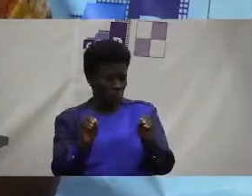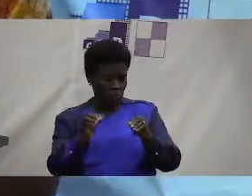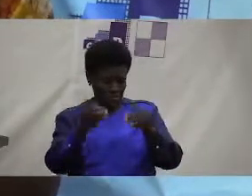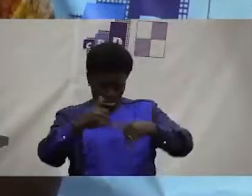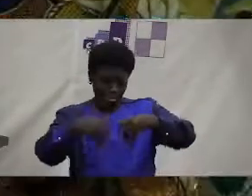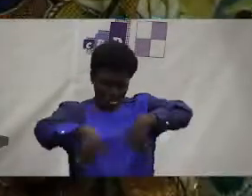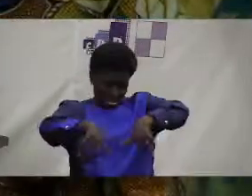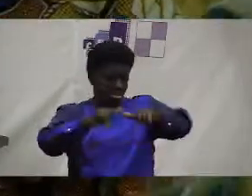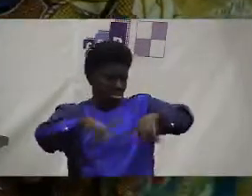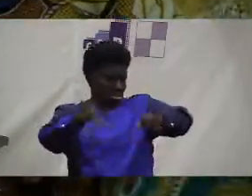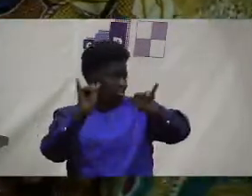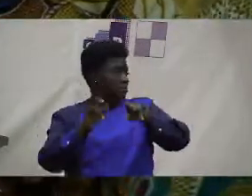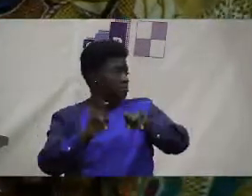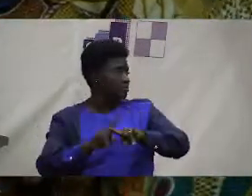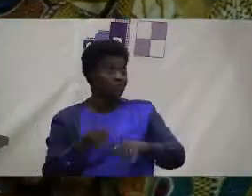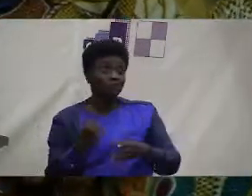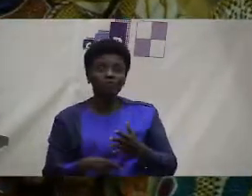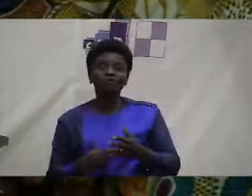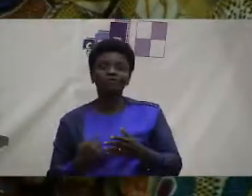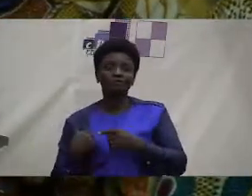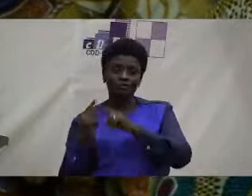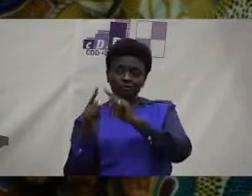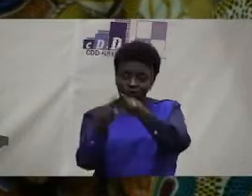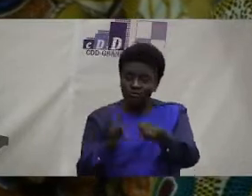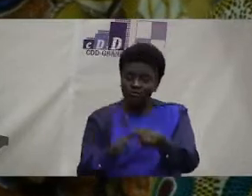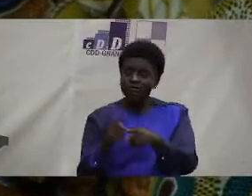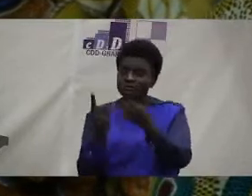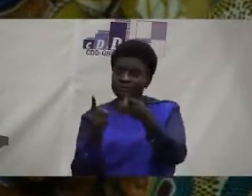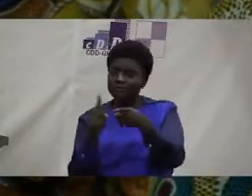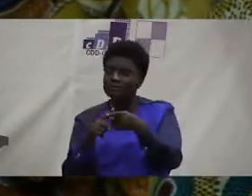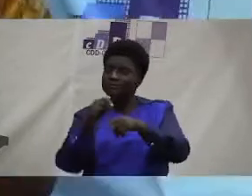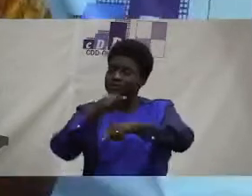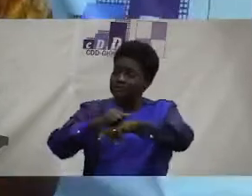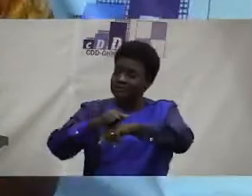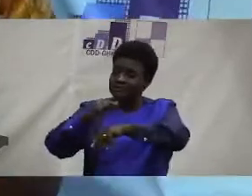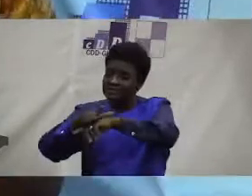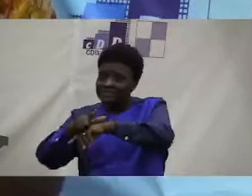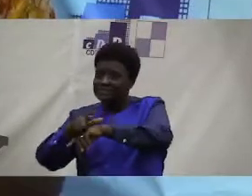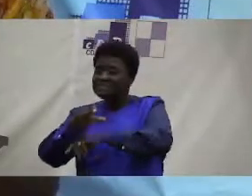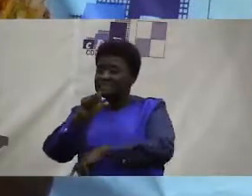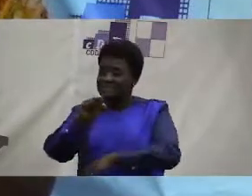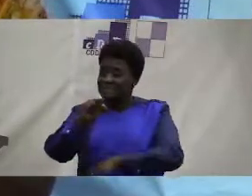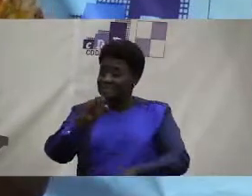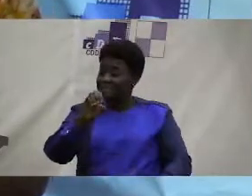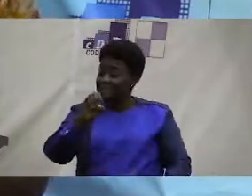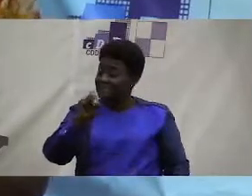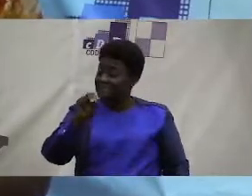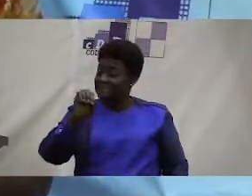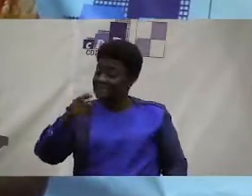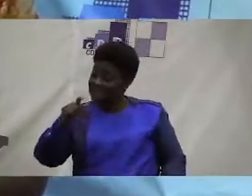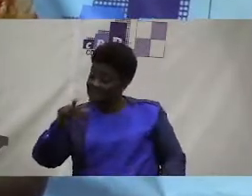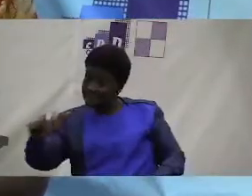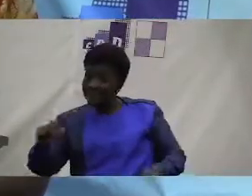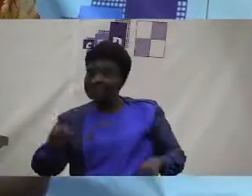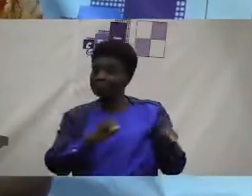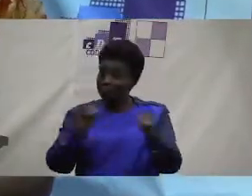what did he do? He started paying visits from Senegal to Niger to Nigeria. He was duly